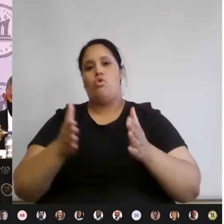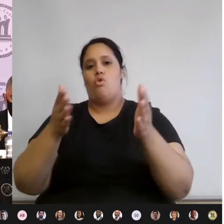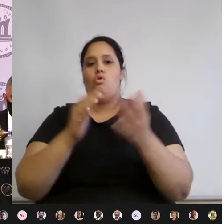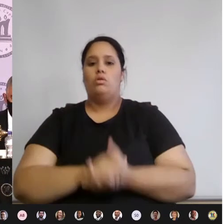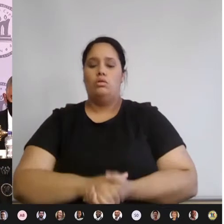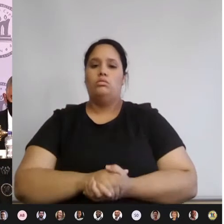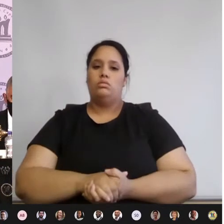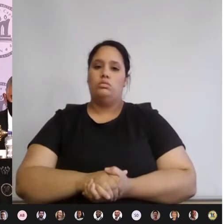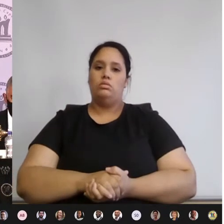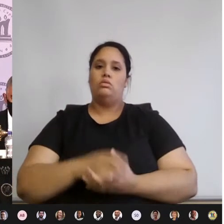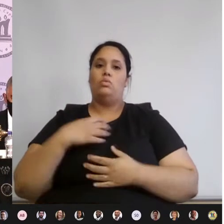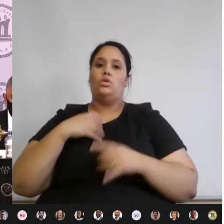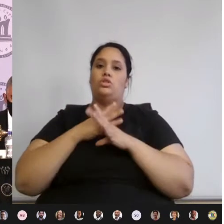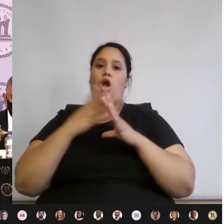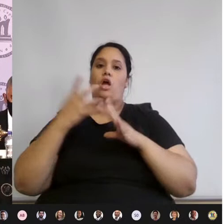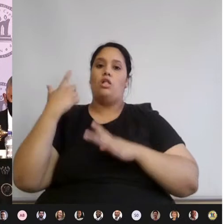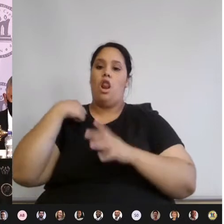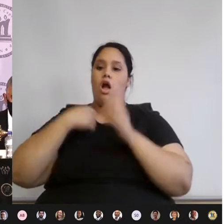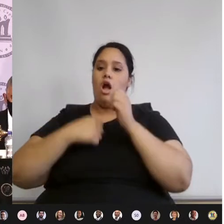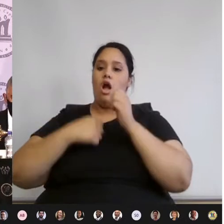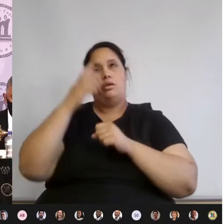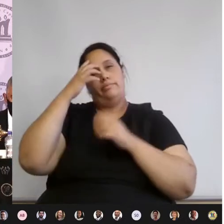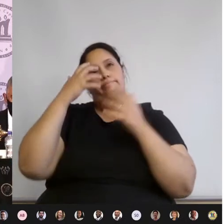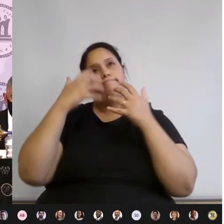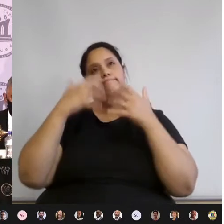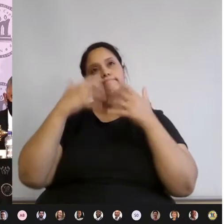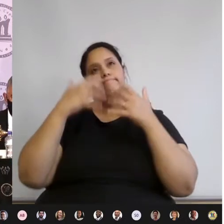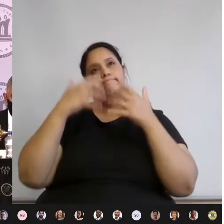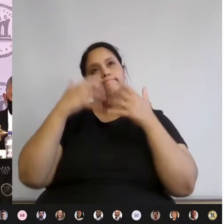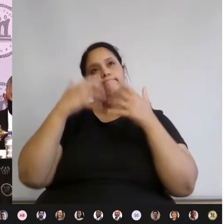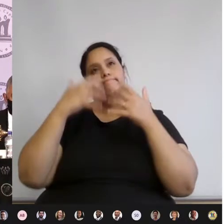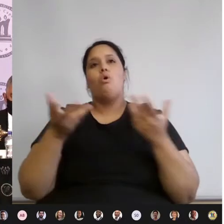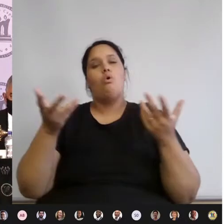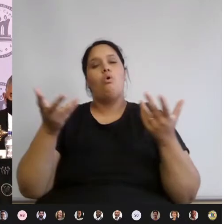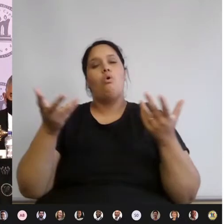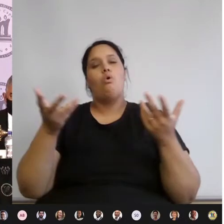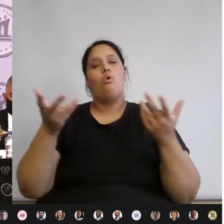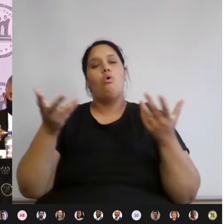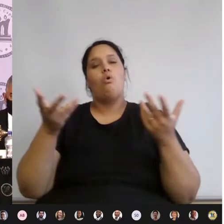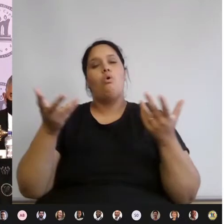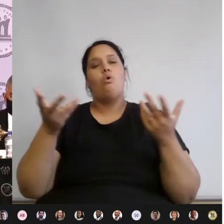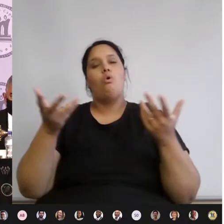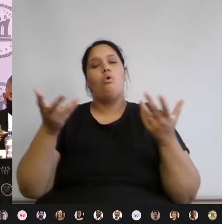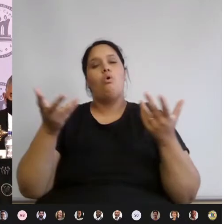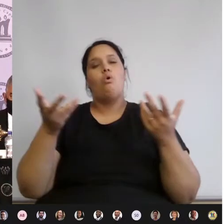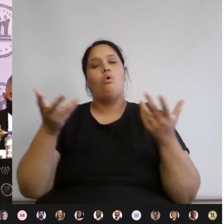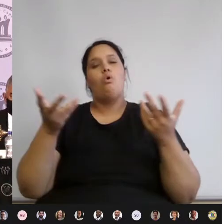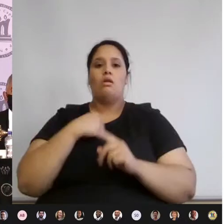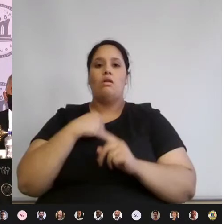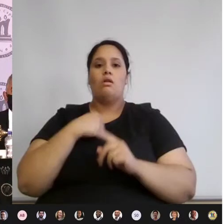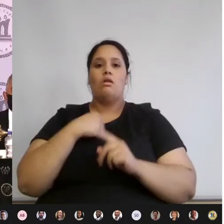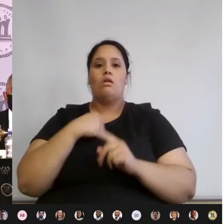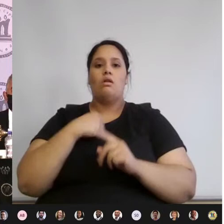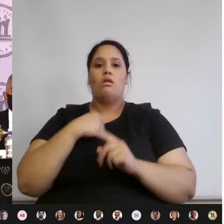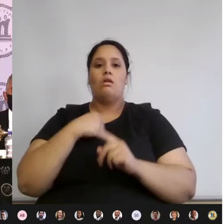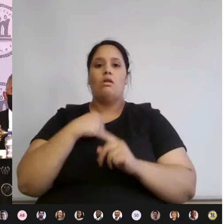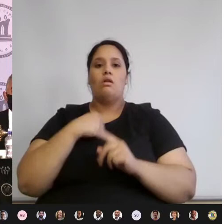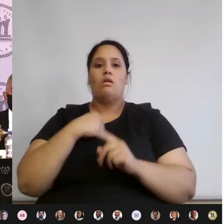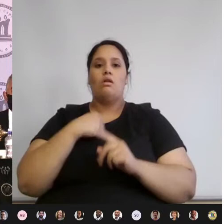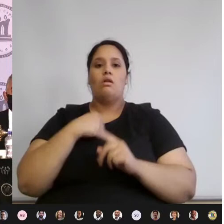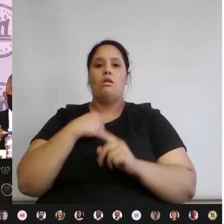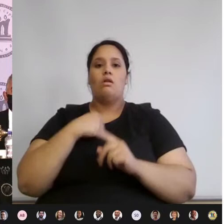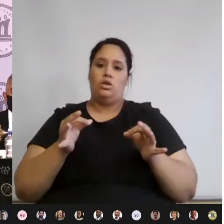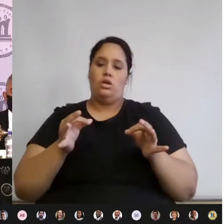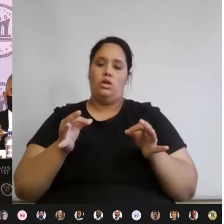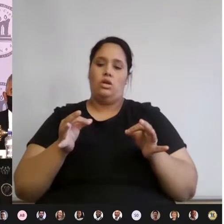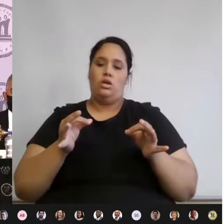started off last year to think about where to go to. And I can say that it was the best decision. I